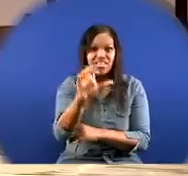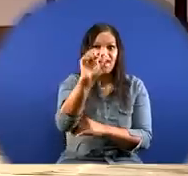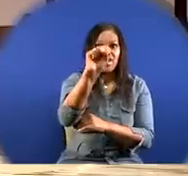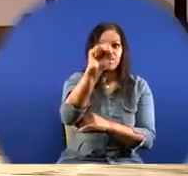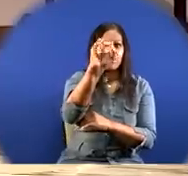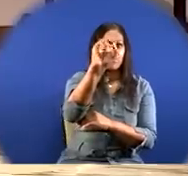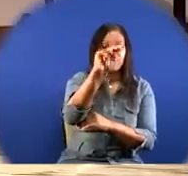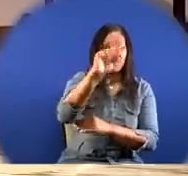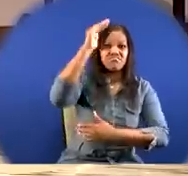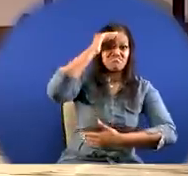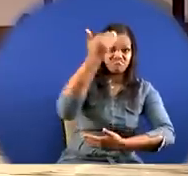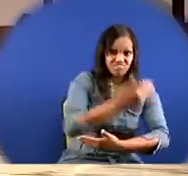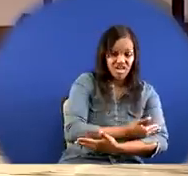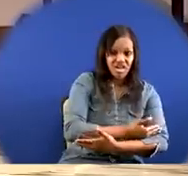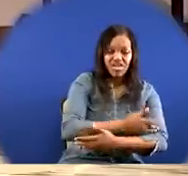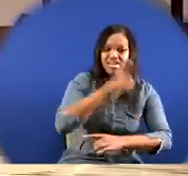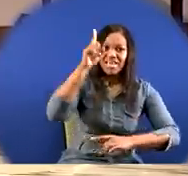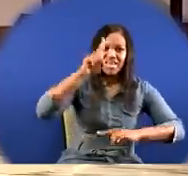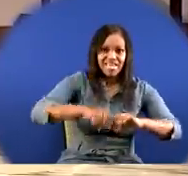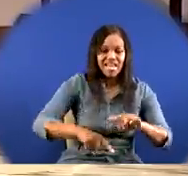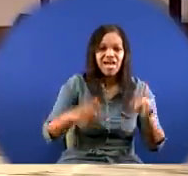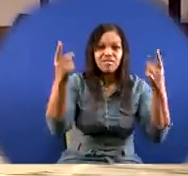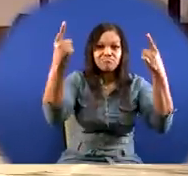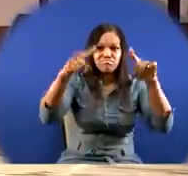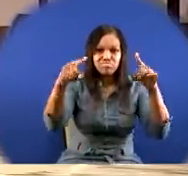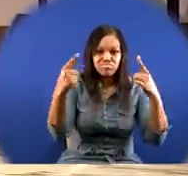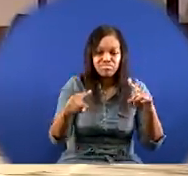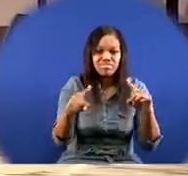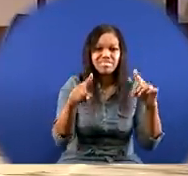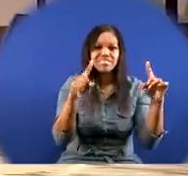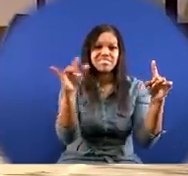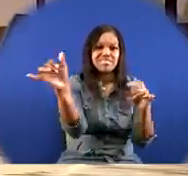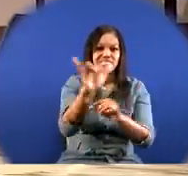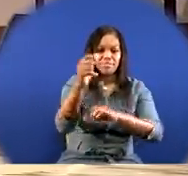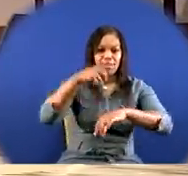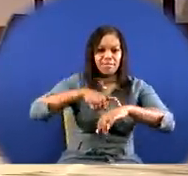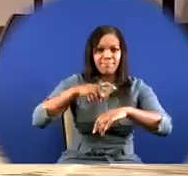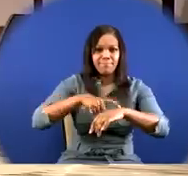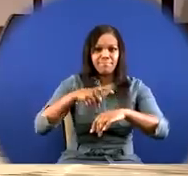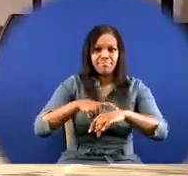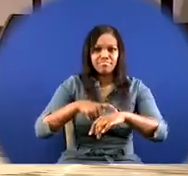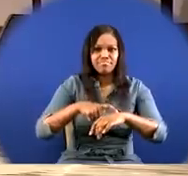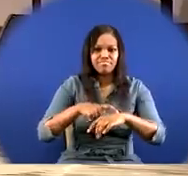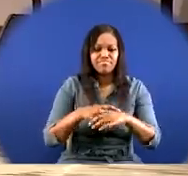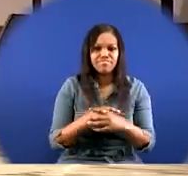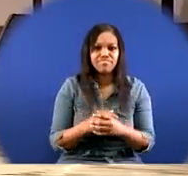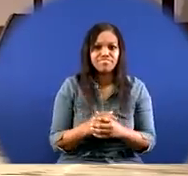S-O-N could not shine at the same time.